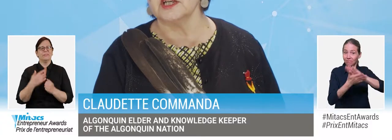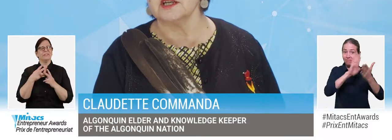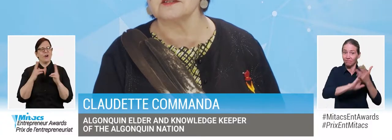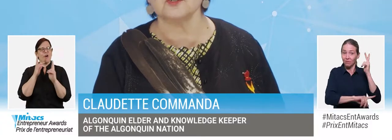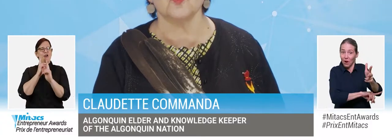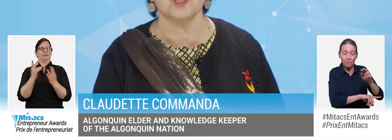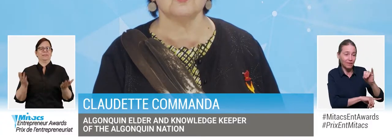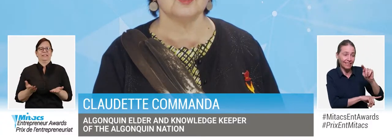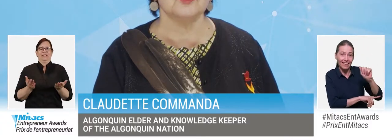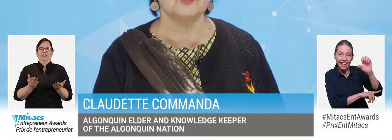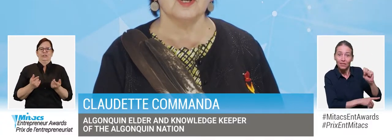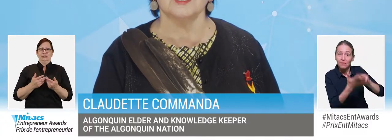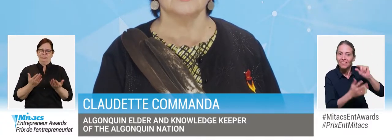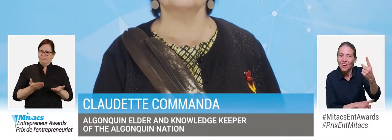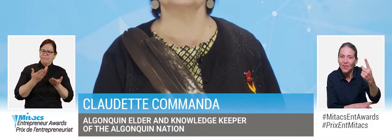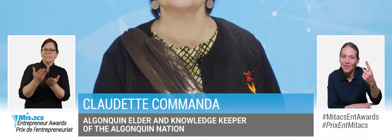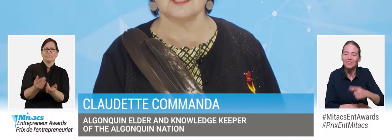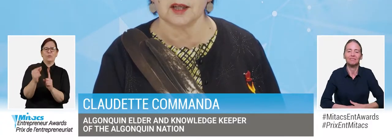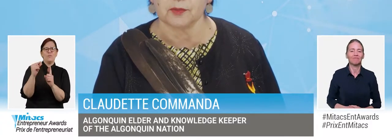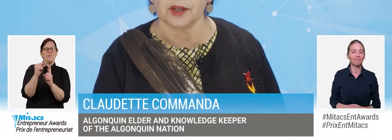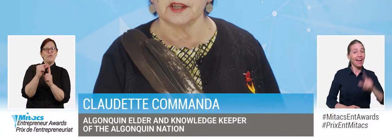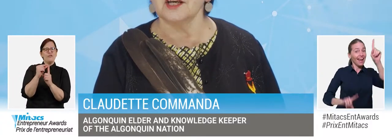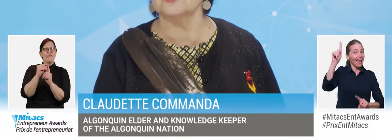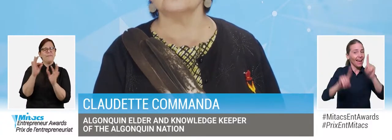of greetings, to welcome you, and